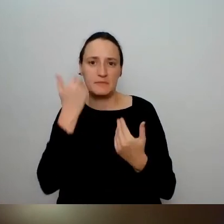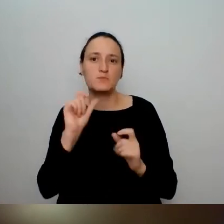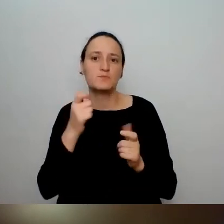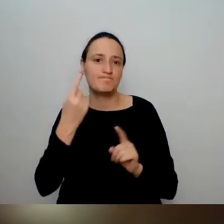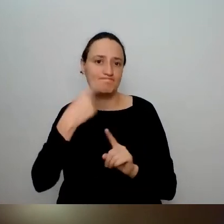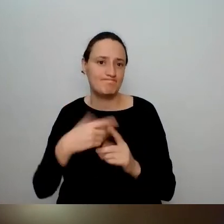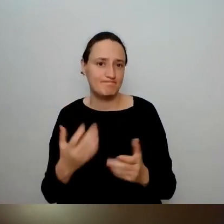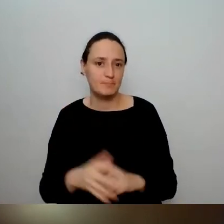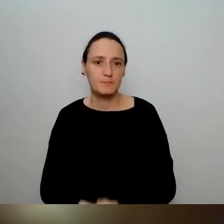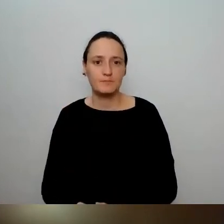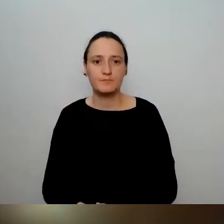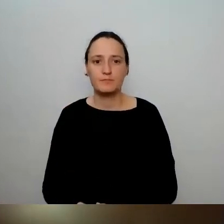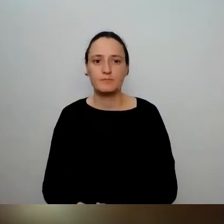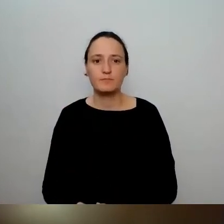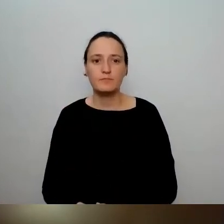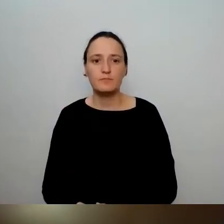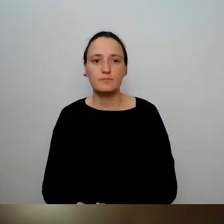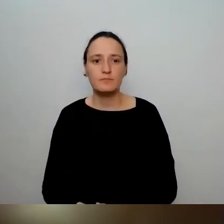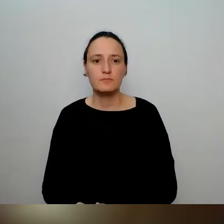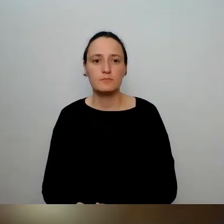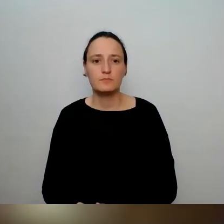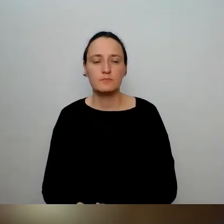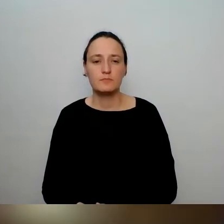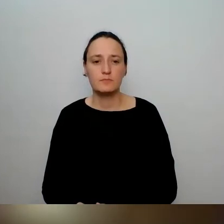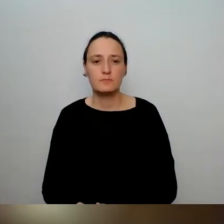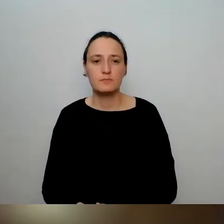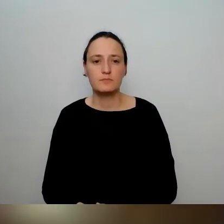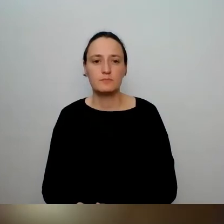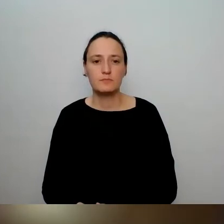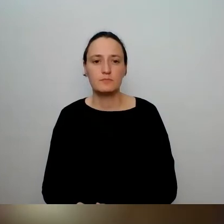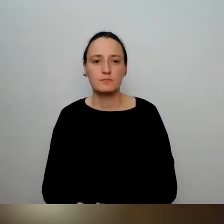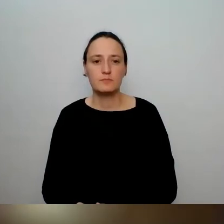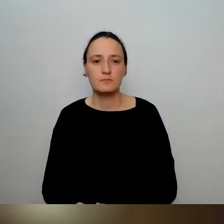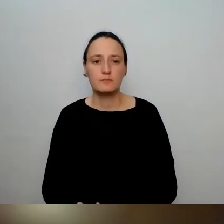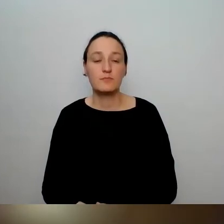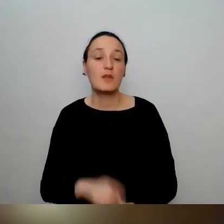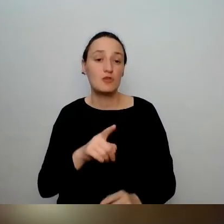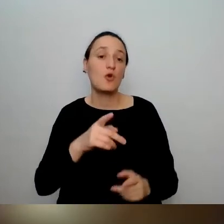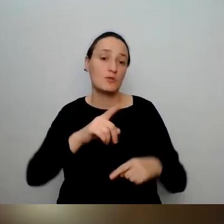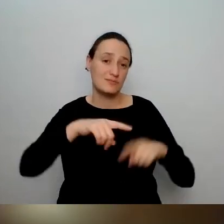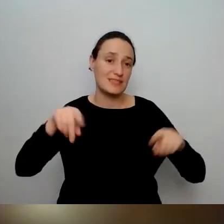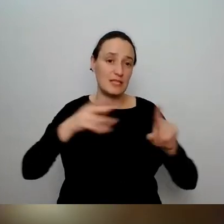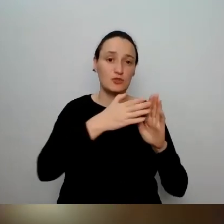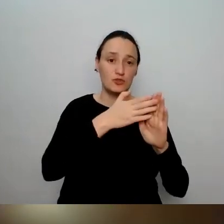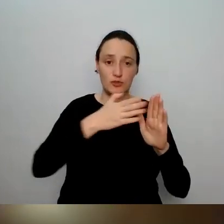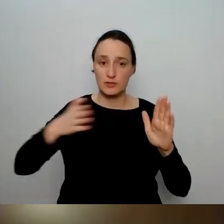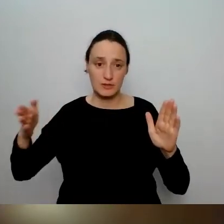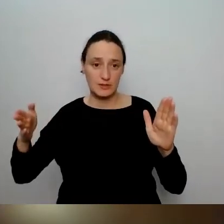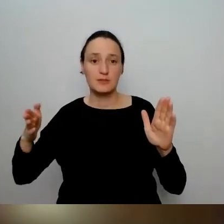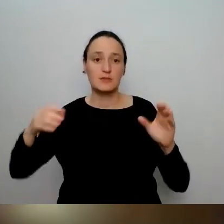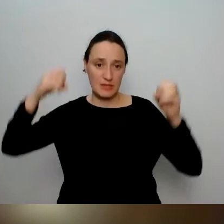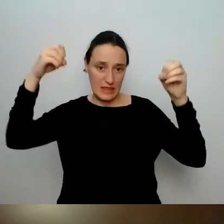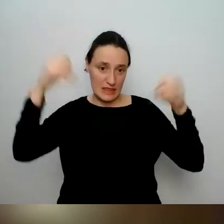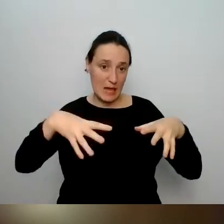principles of that the lighting should be of warm color. It should be emitting light only